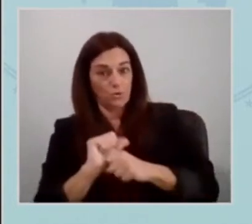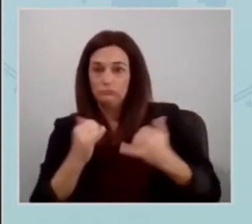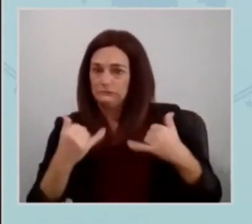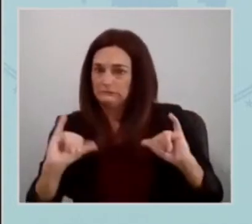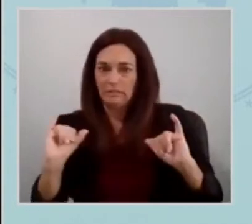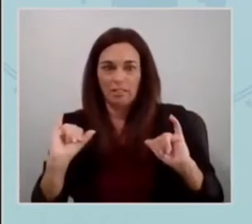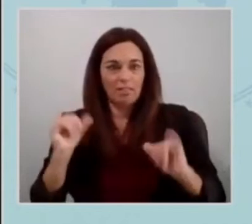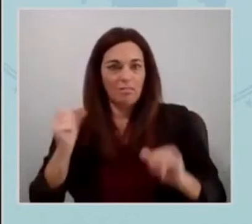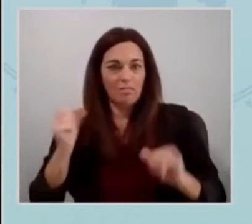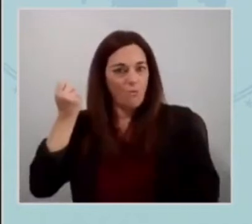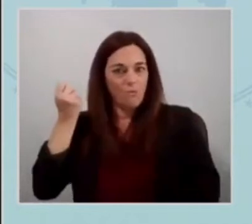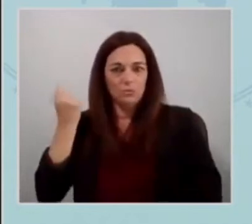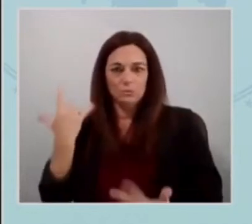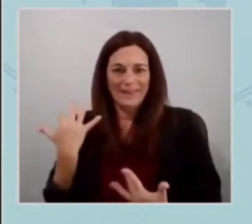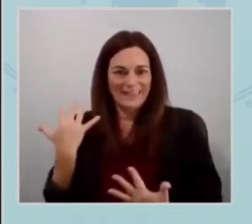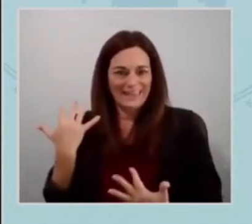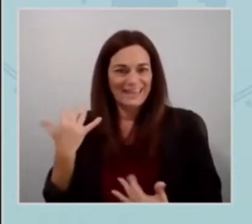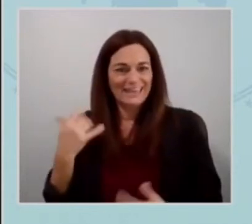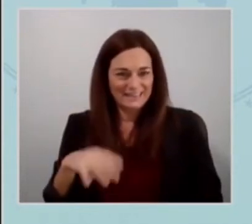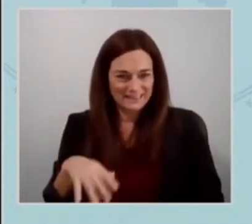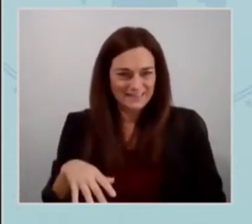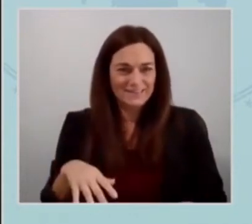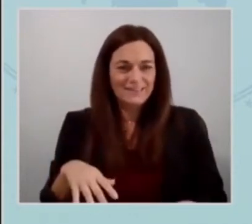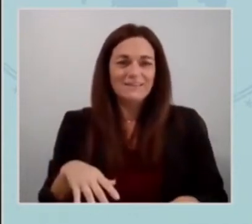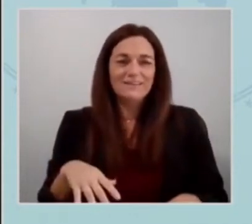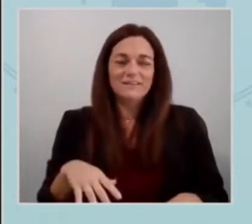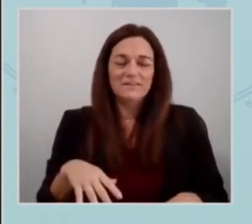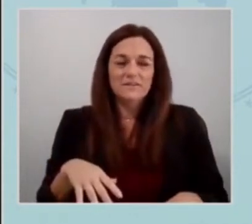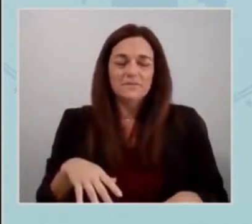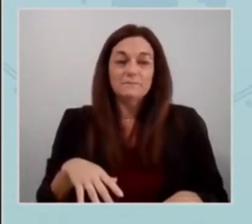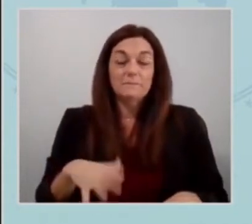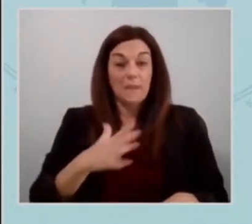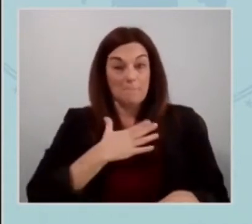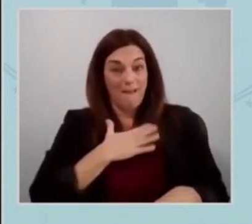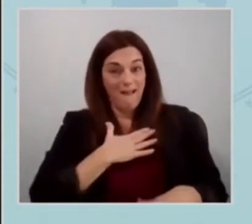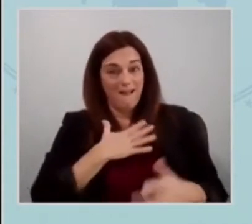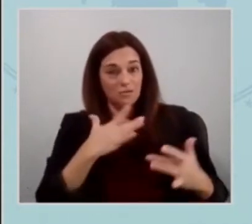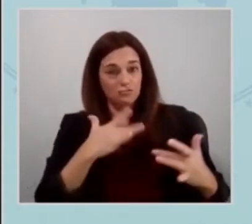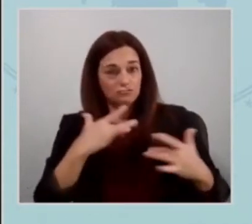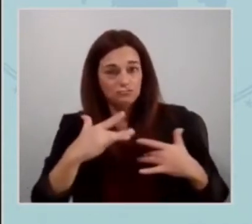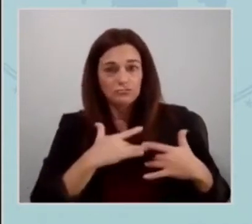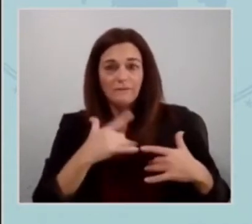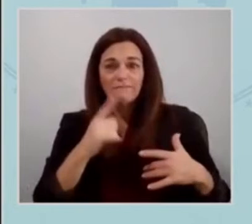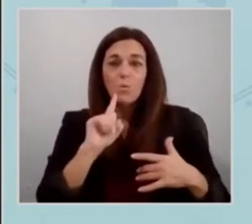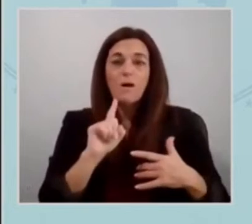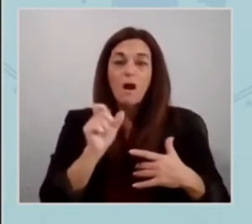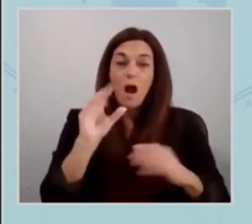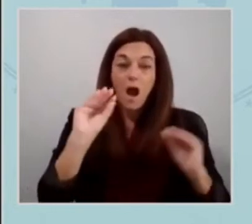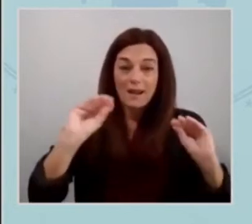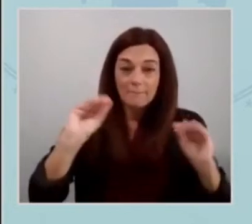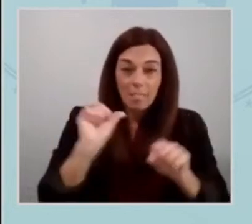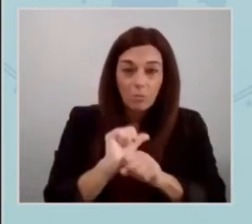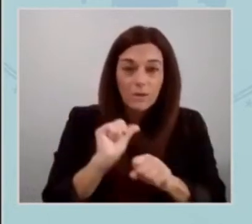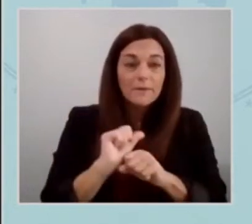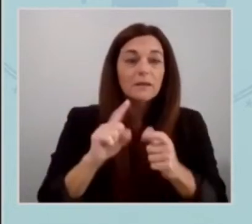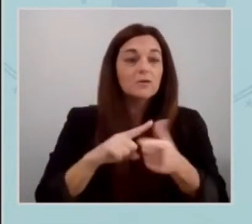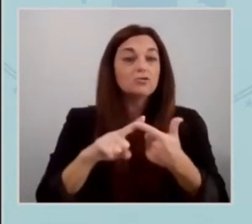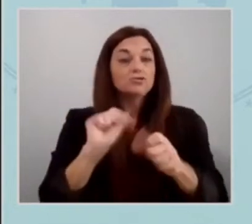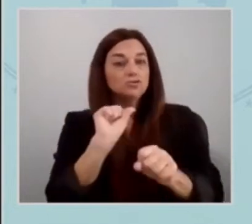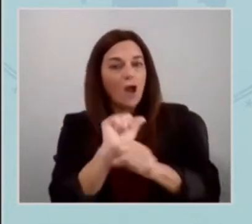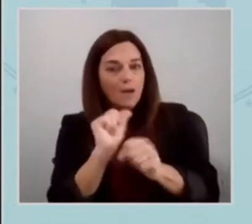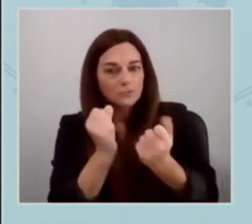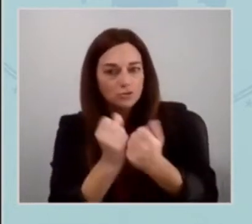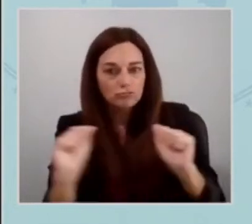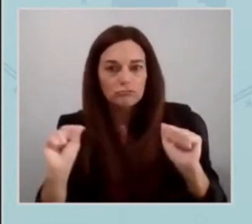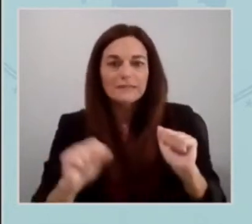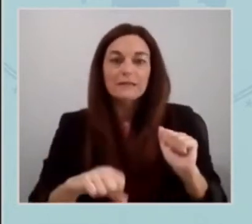aid programs, but entertainment workers are still left behind. And my concern would be